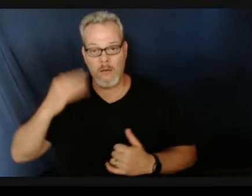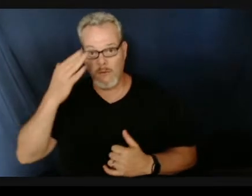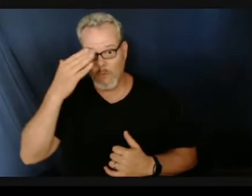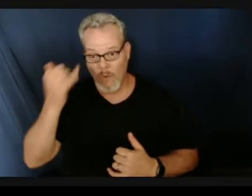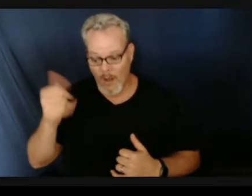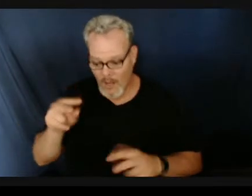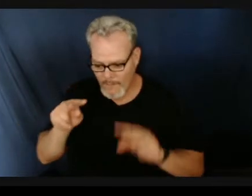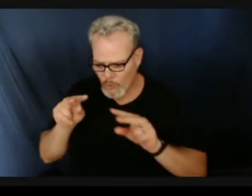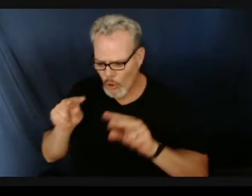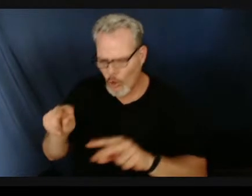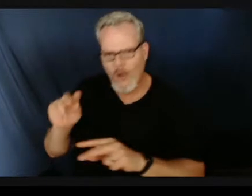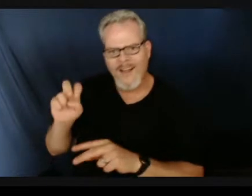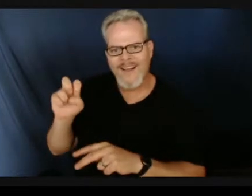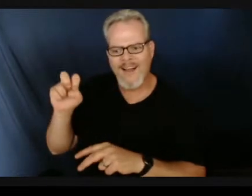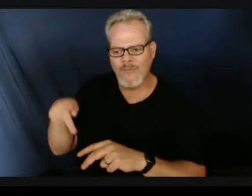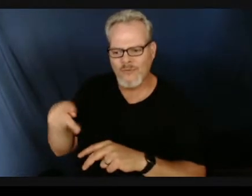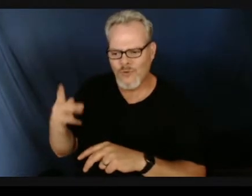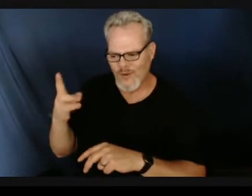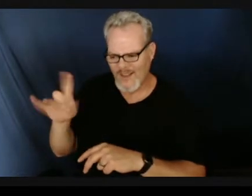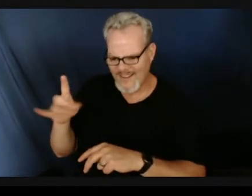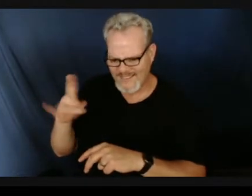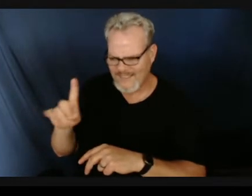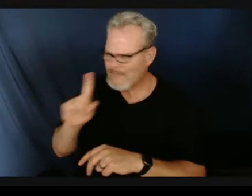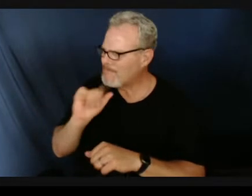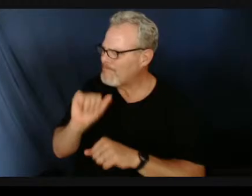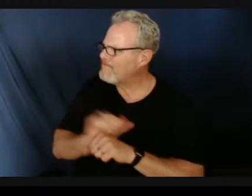at episode 18, and it actually had